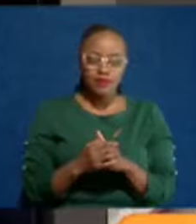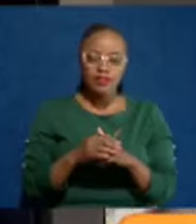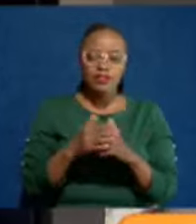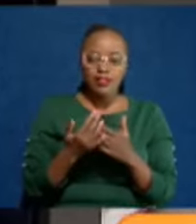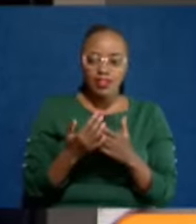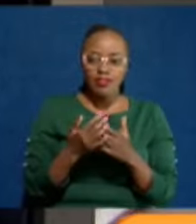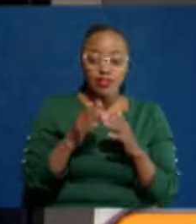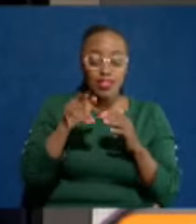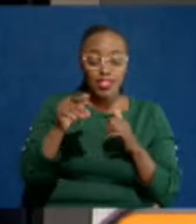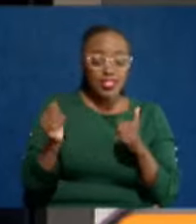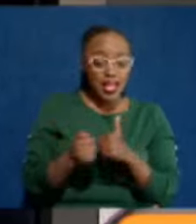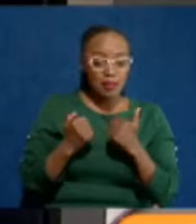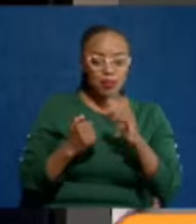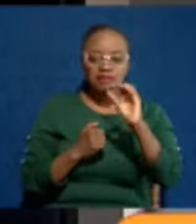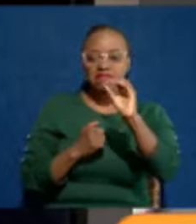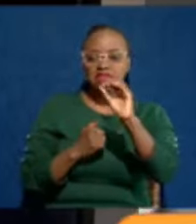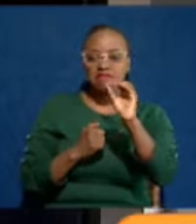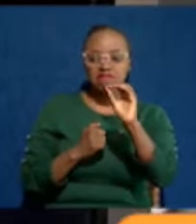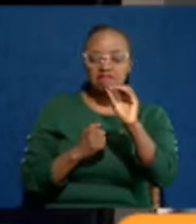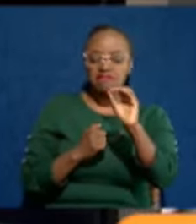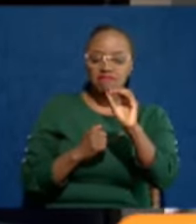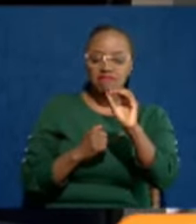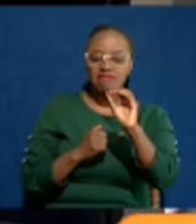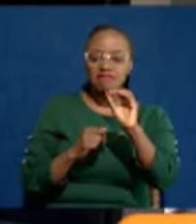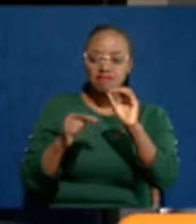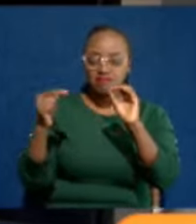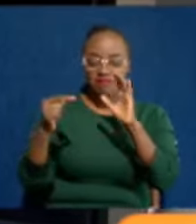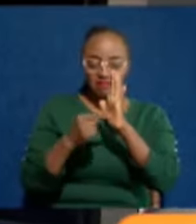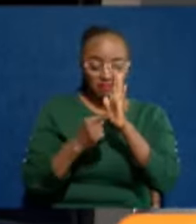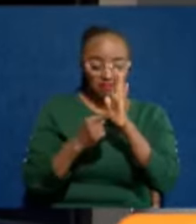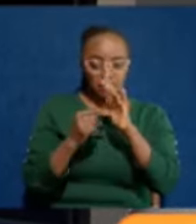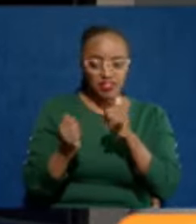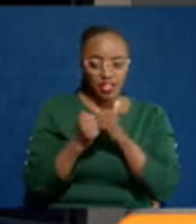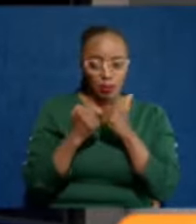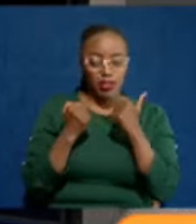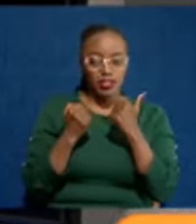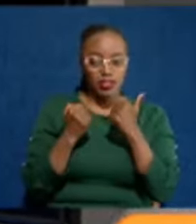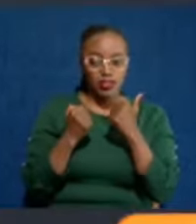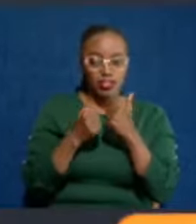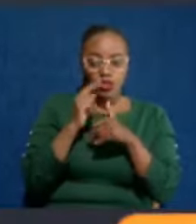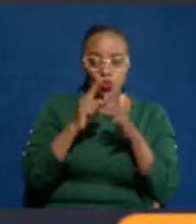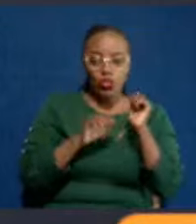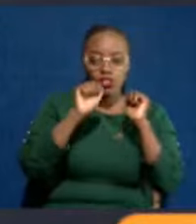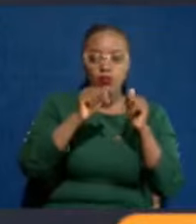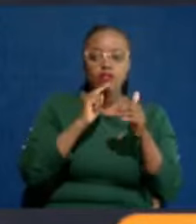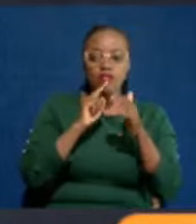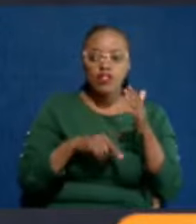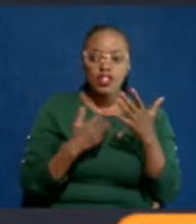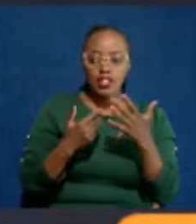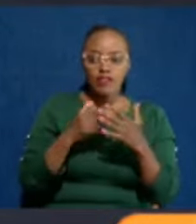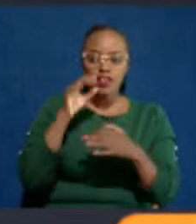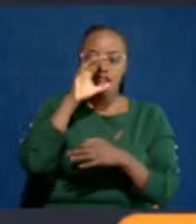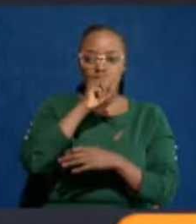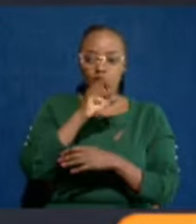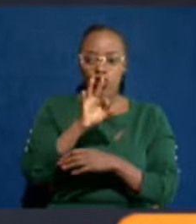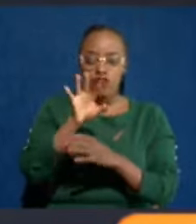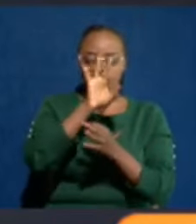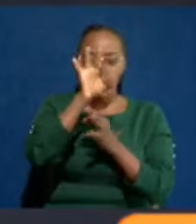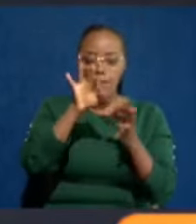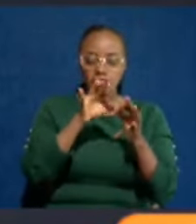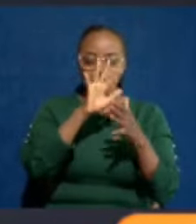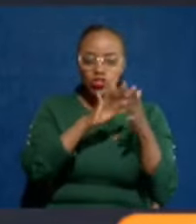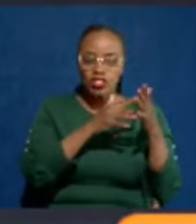nominee. That did not happen. And this goes down to the what I can only call the lack of a particular